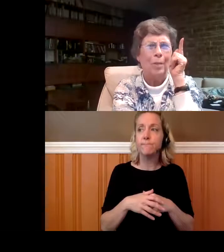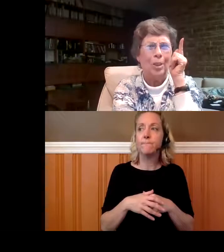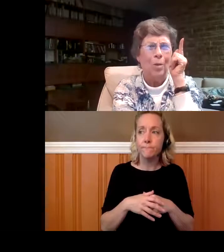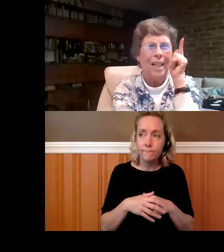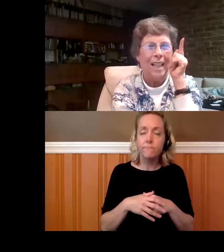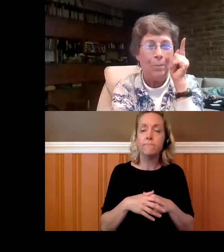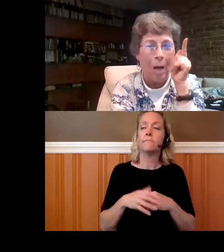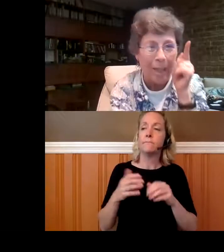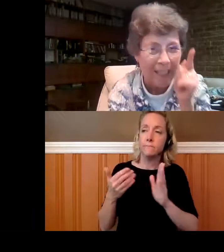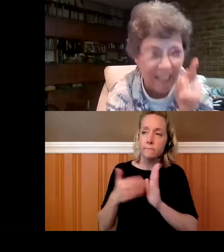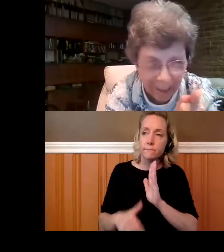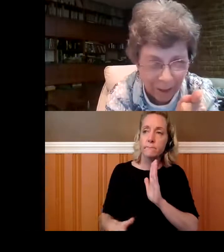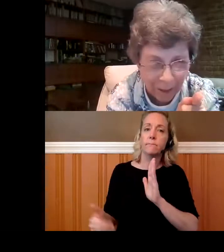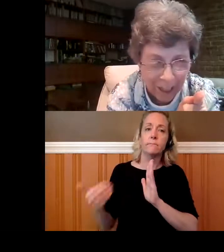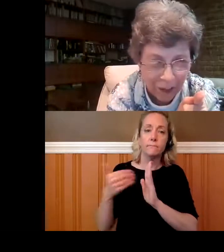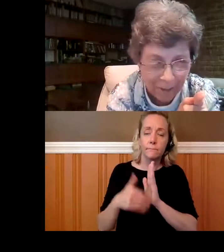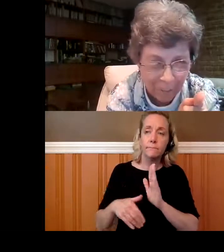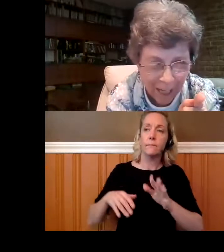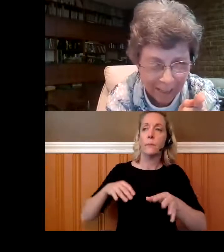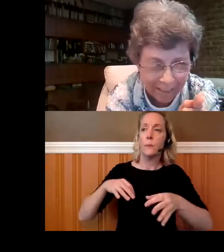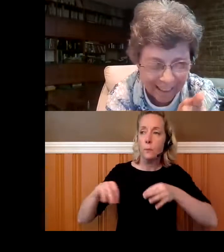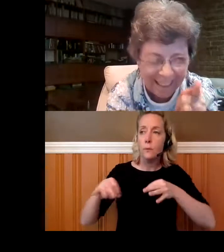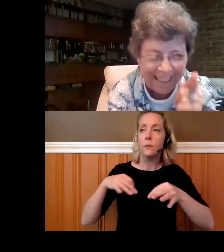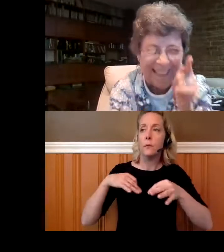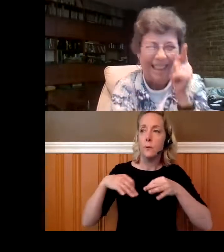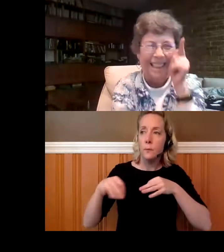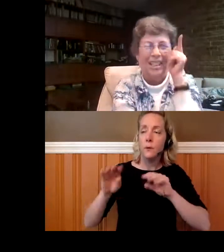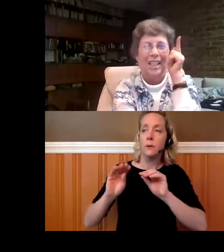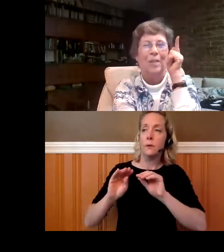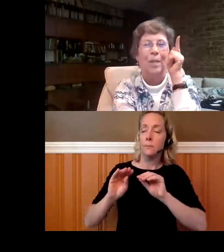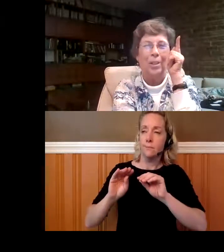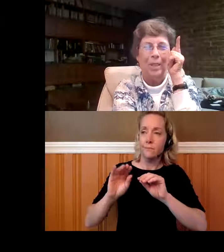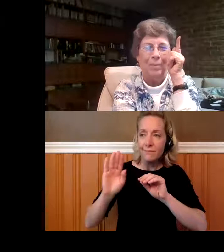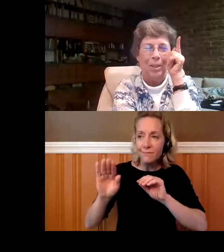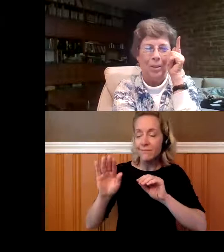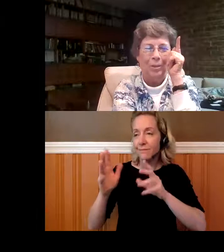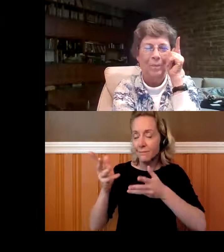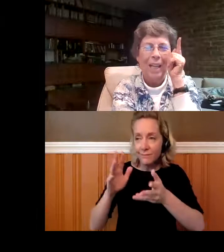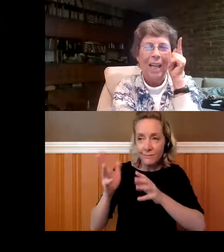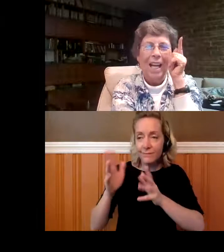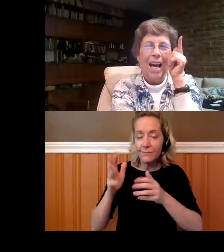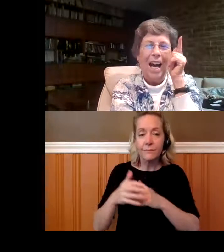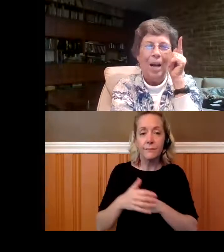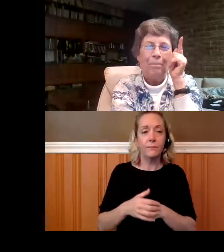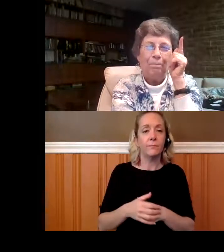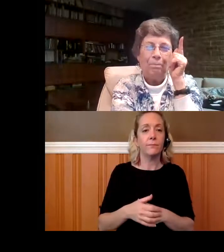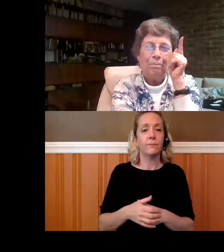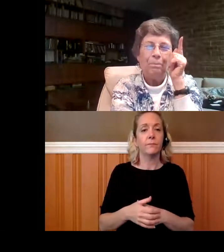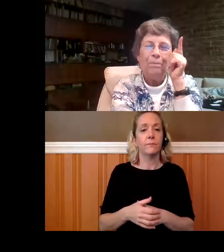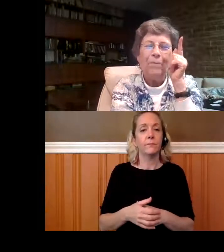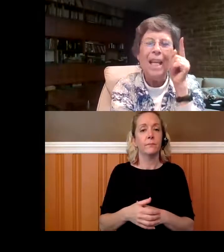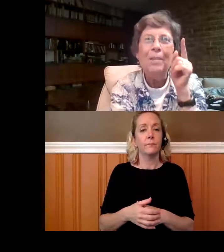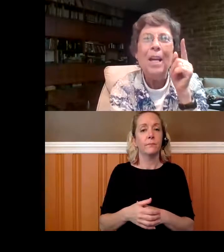blind and what you want them to do. And many of them, and I've found out over the